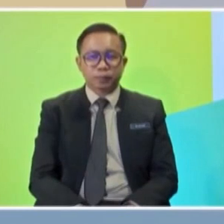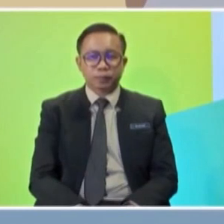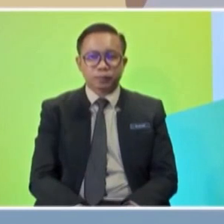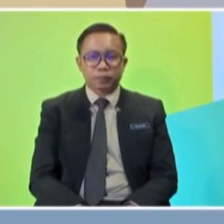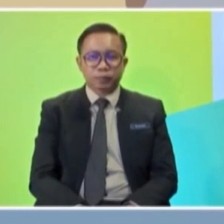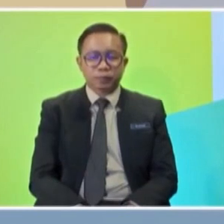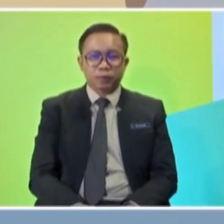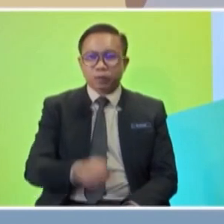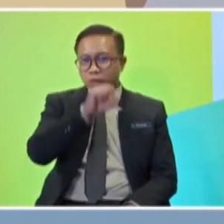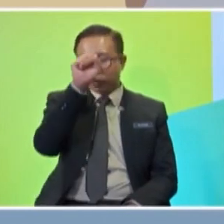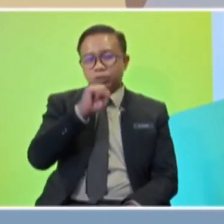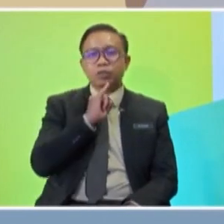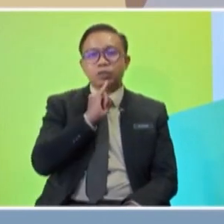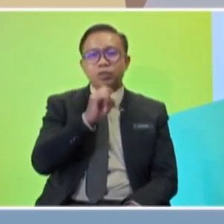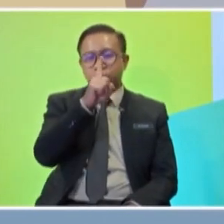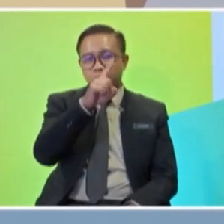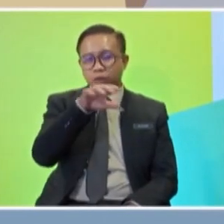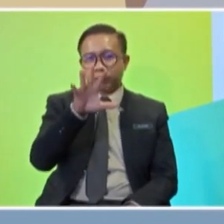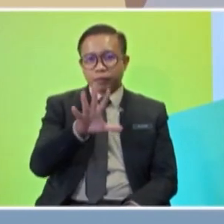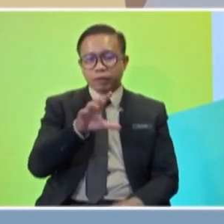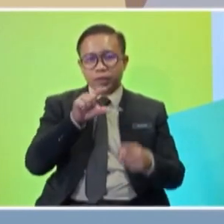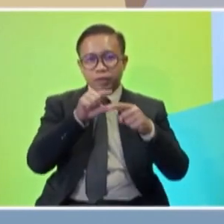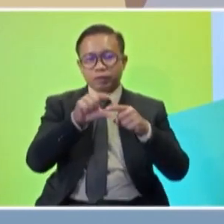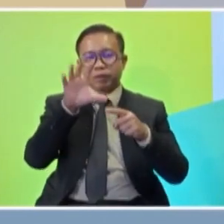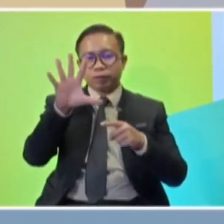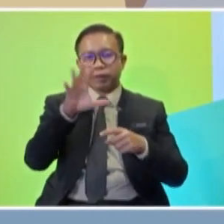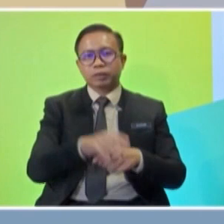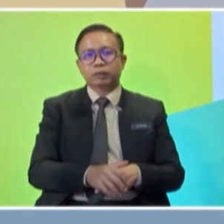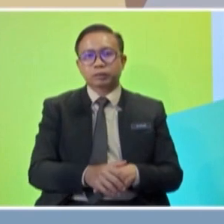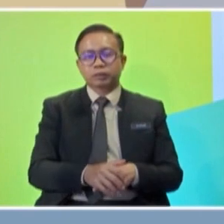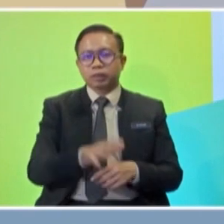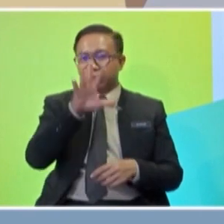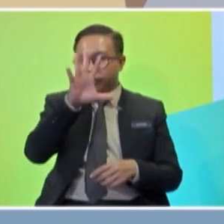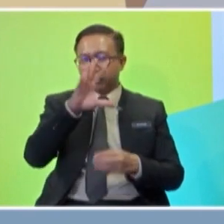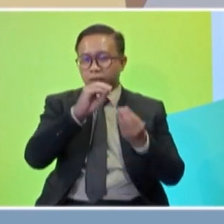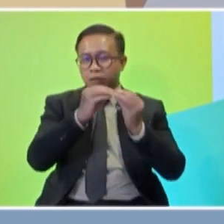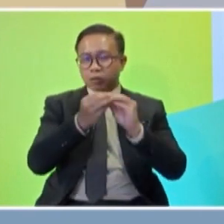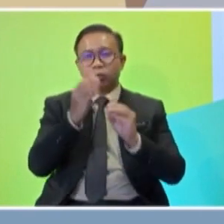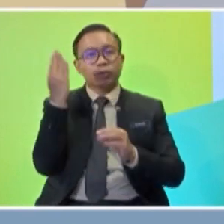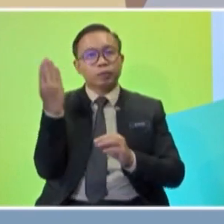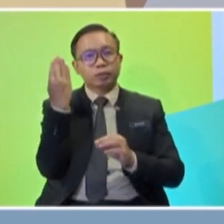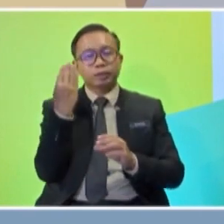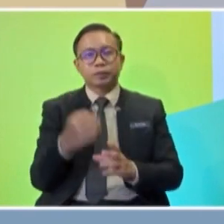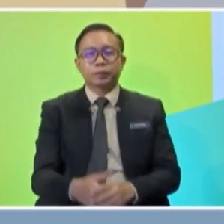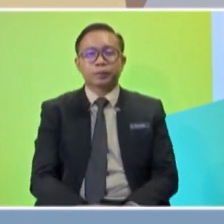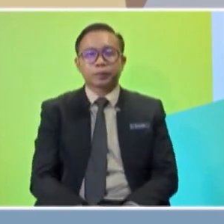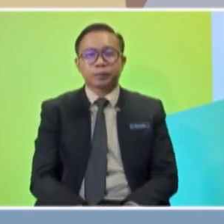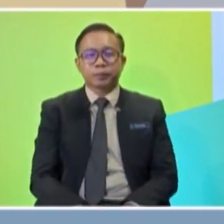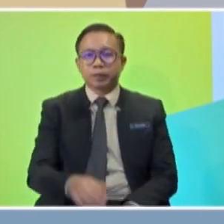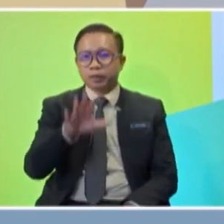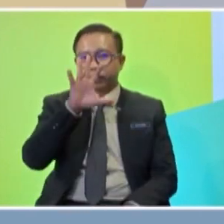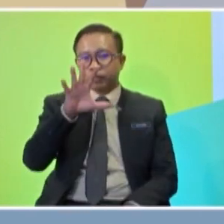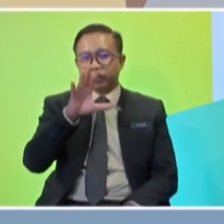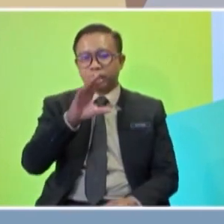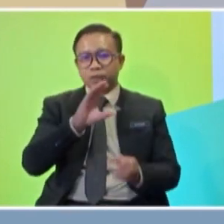So the question is 1 over 5 divide 5. 5 is a whole number. Right. 5, you need